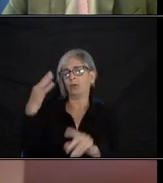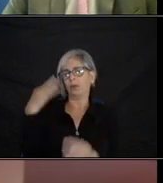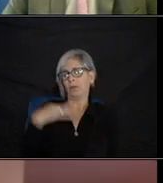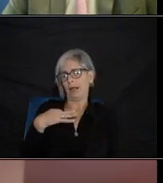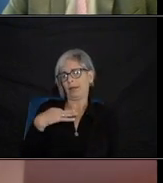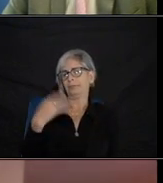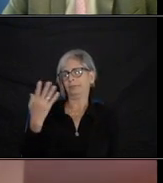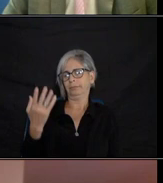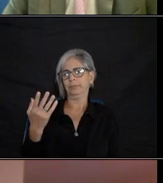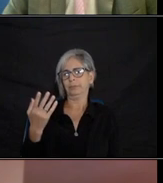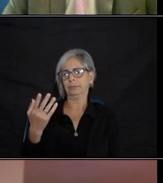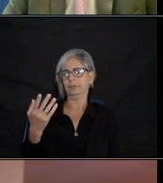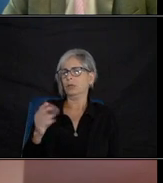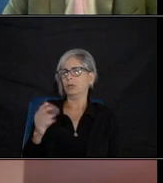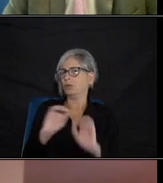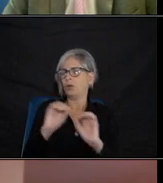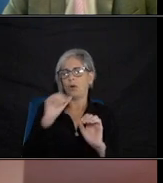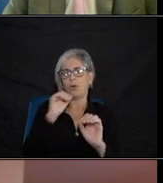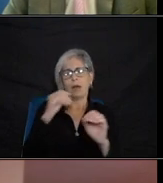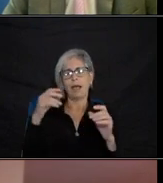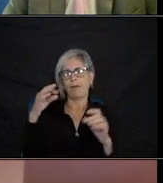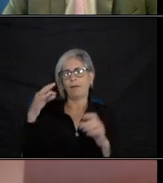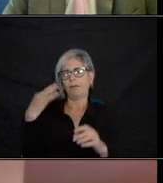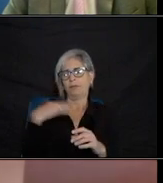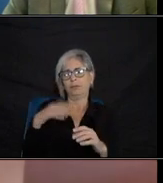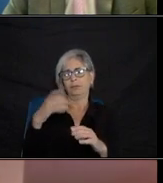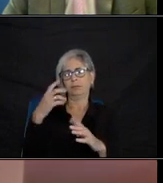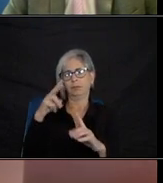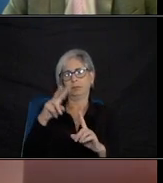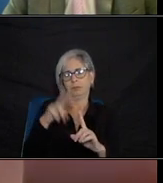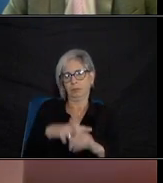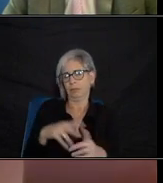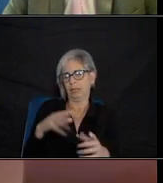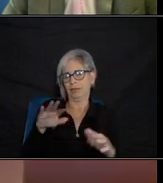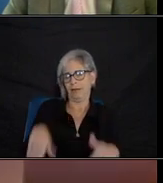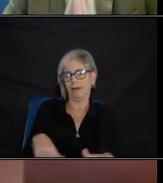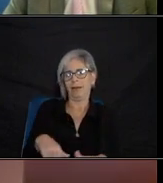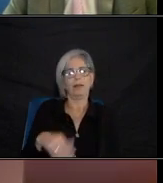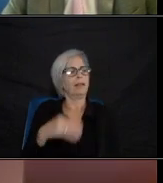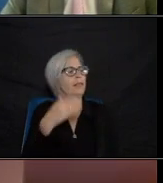said, there is no permit application as of this point. All right, thank you very much.